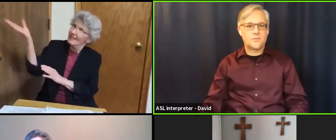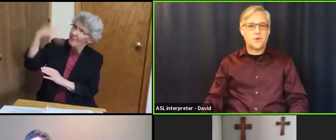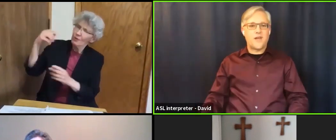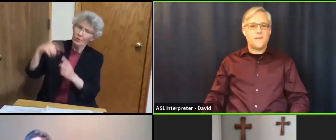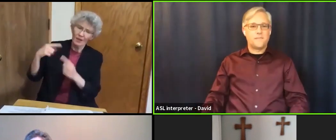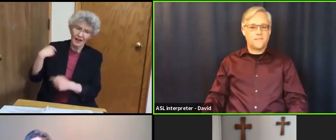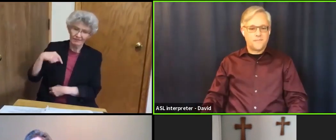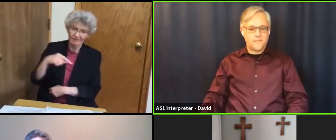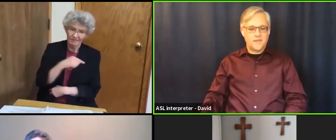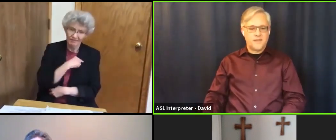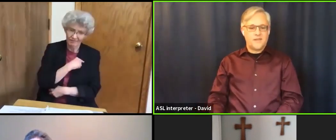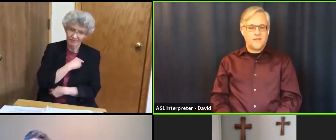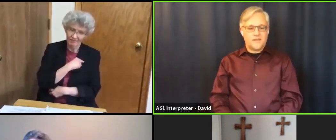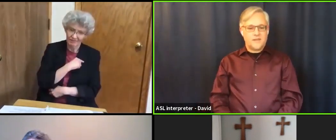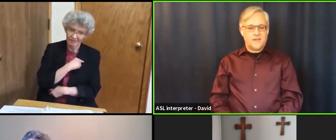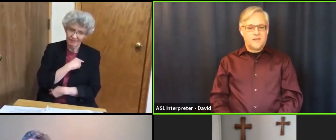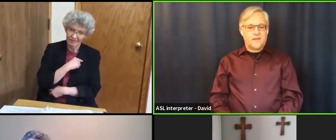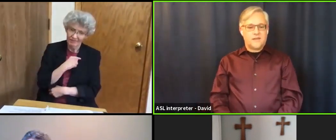Let us pray.